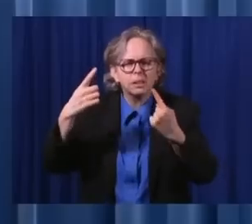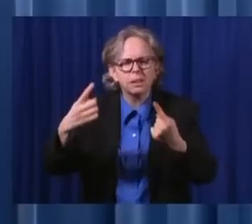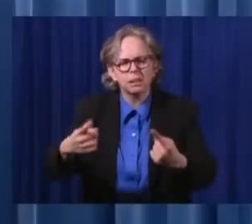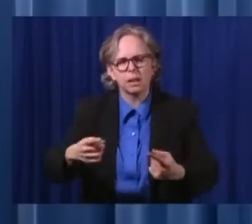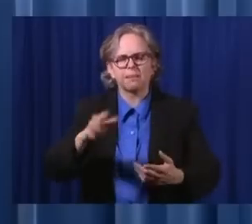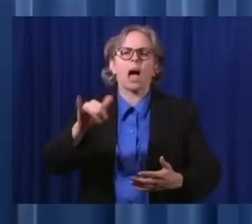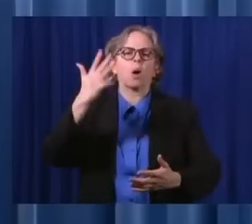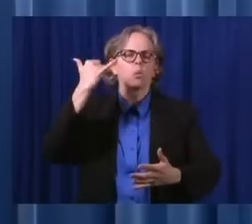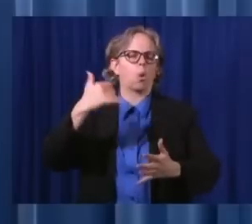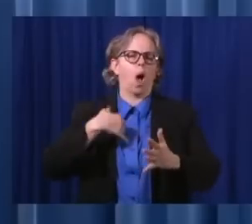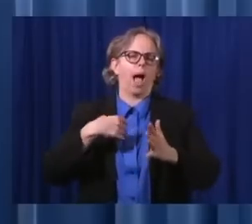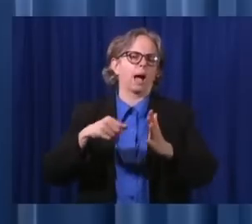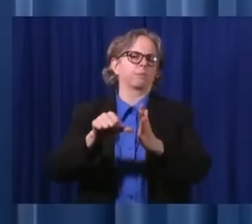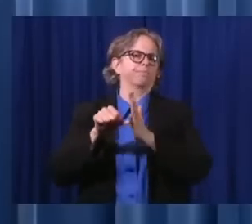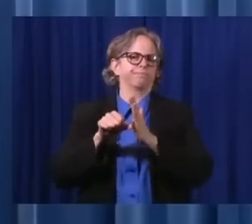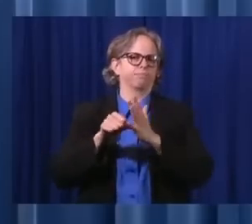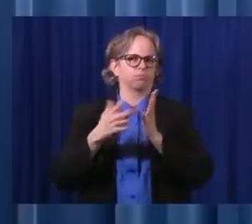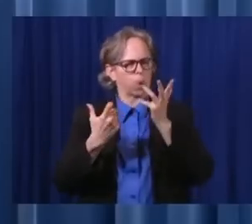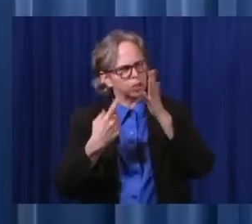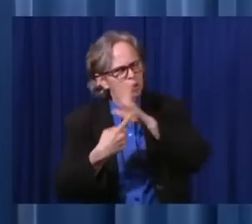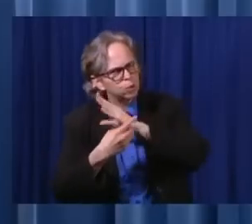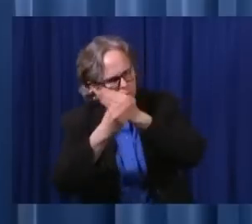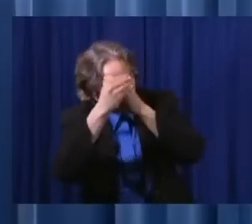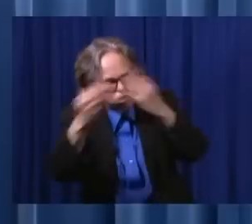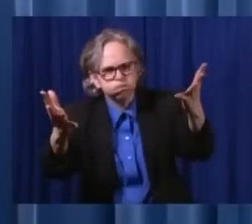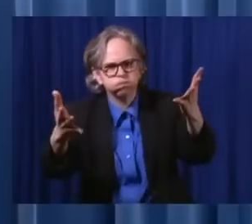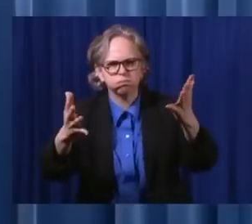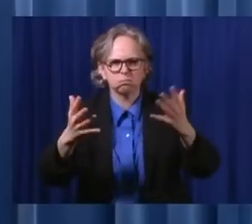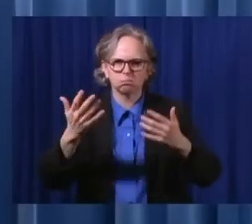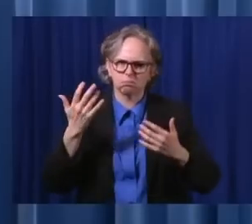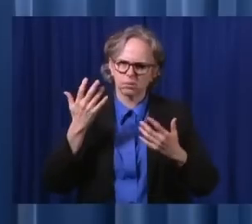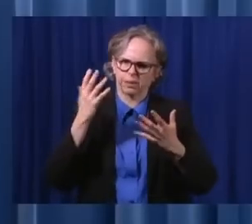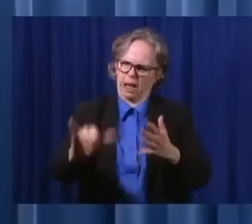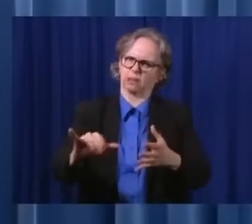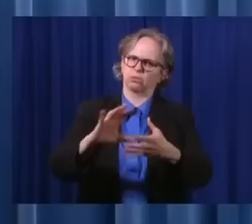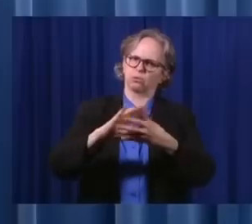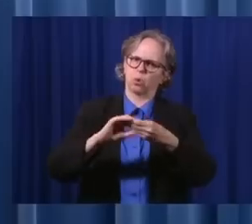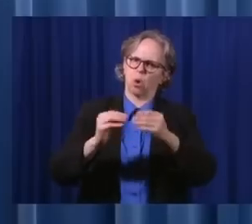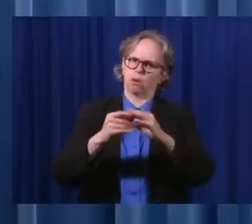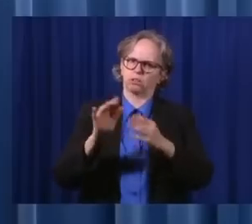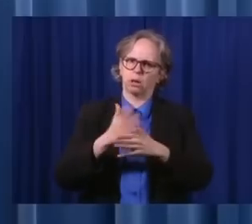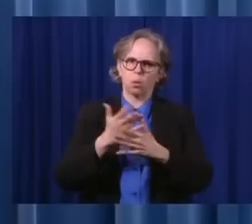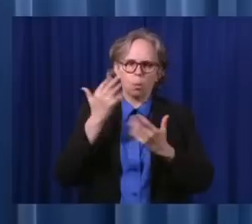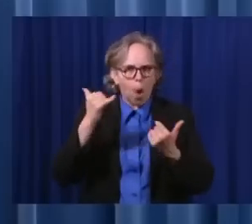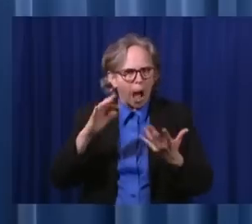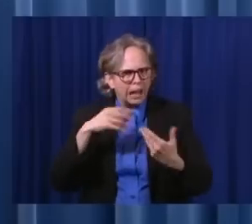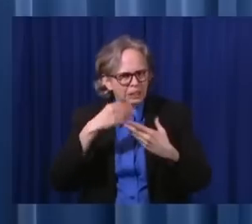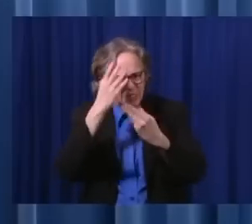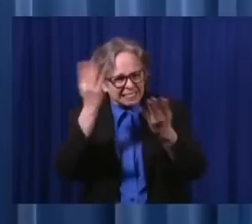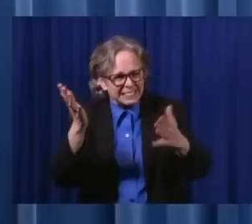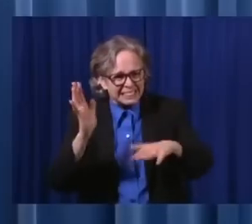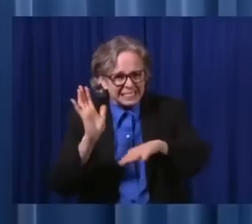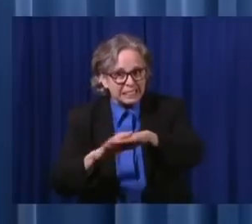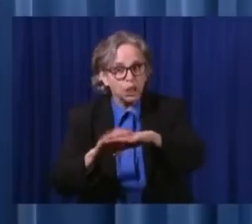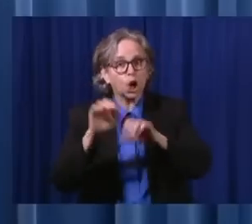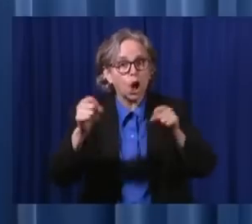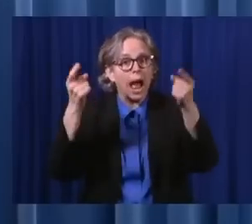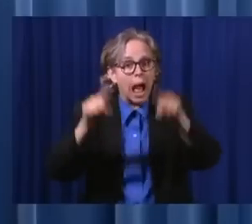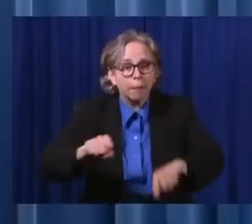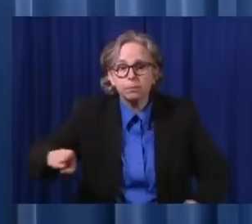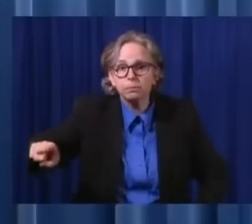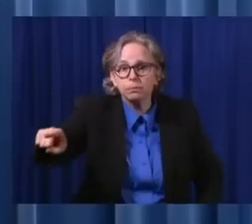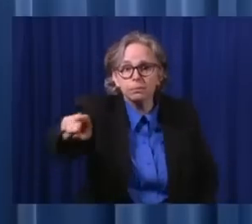the story, I think, that we need to understand as we try to evaluate what we do in regard to this virus. So, yeah, I thought it was